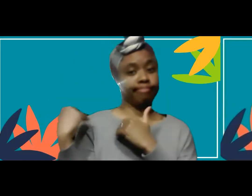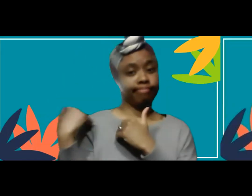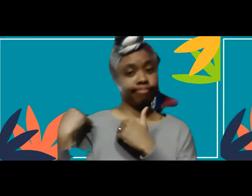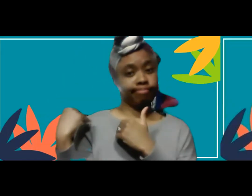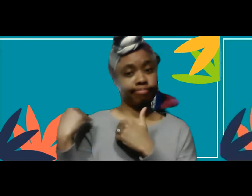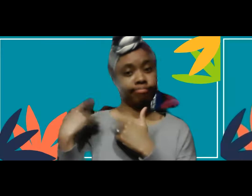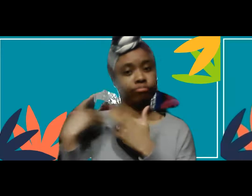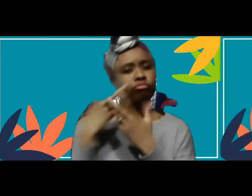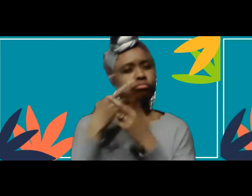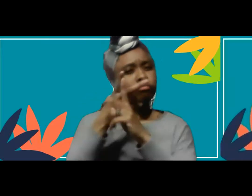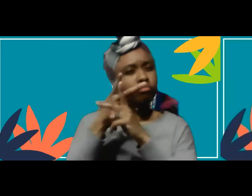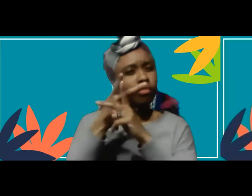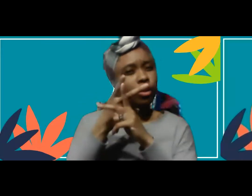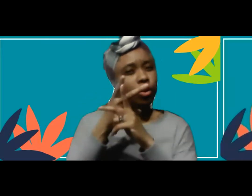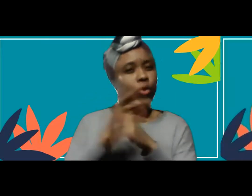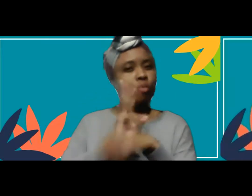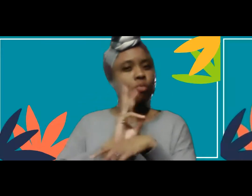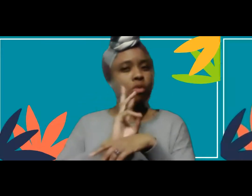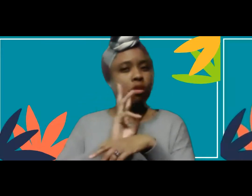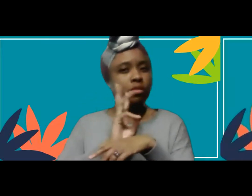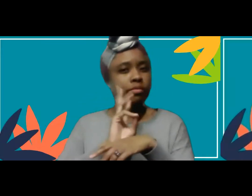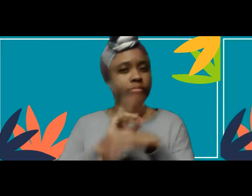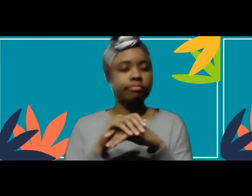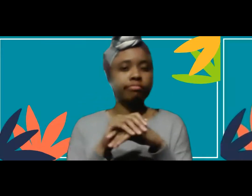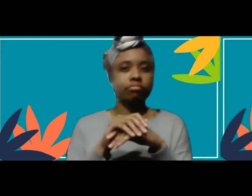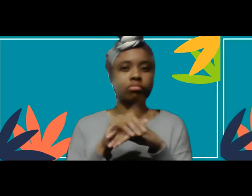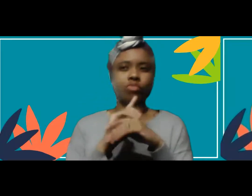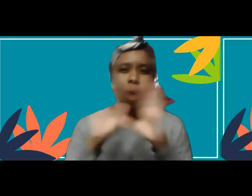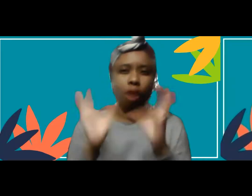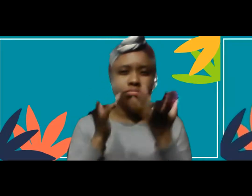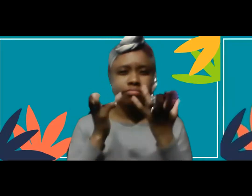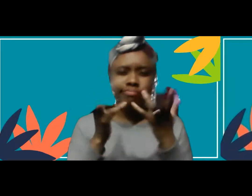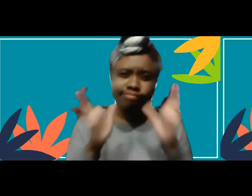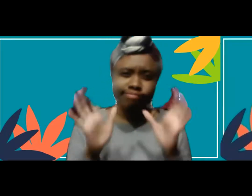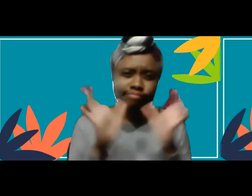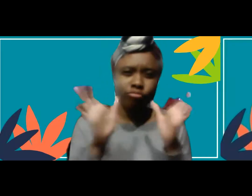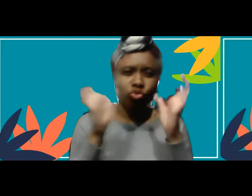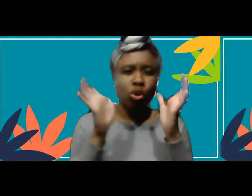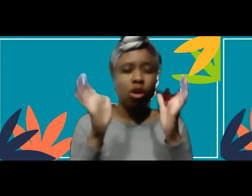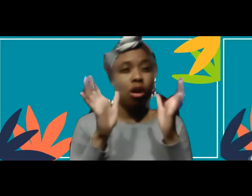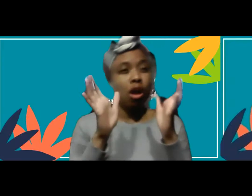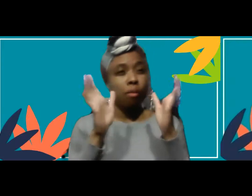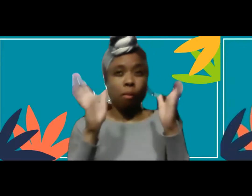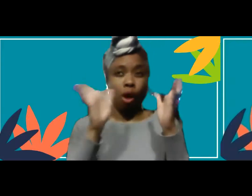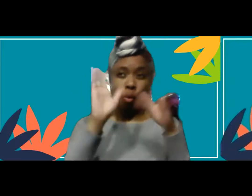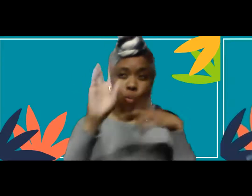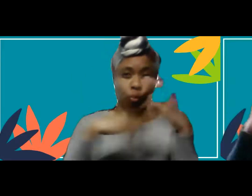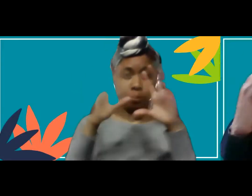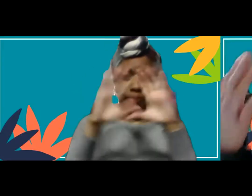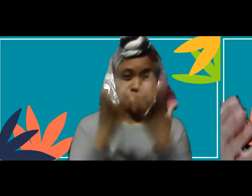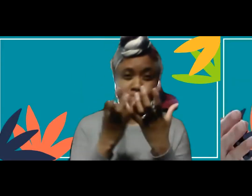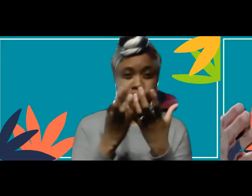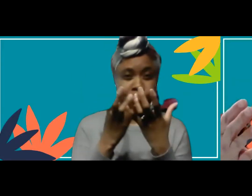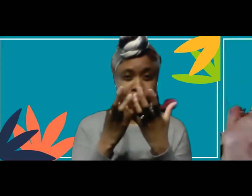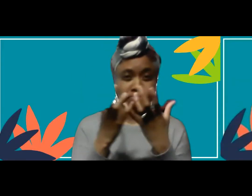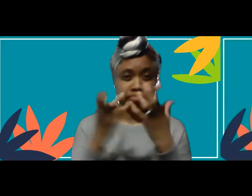of water. And I'd like to lift up that concept when we're talking about worldviews of responsibility rather